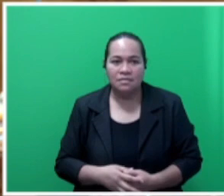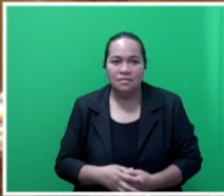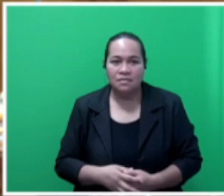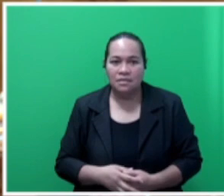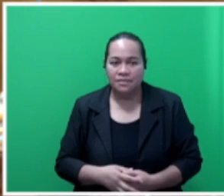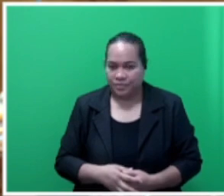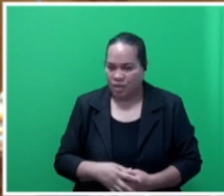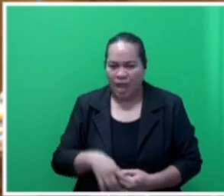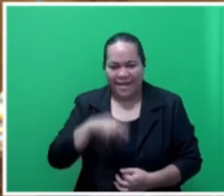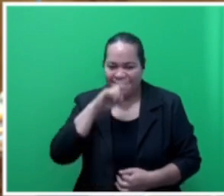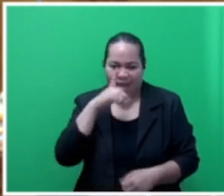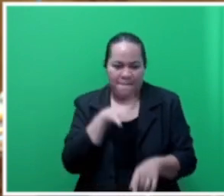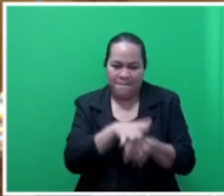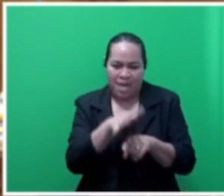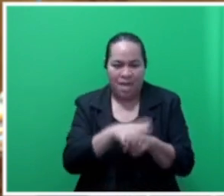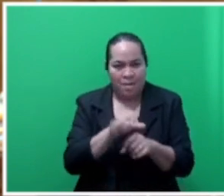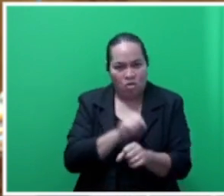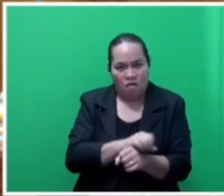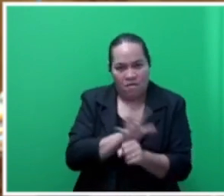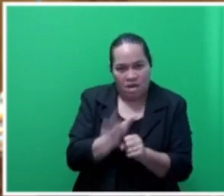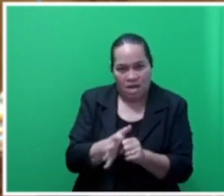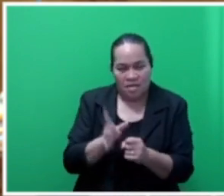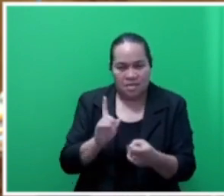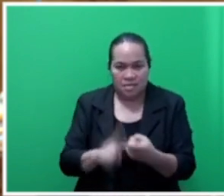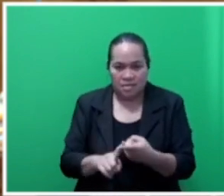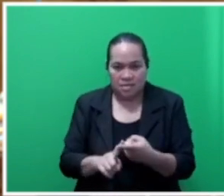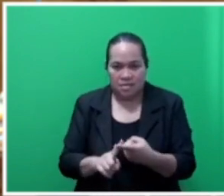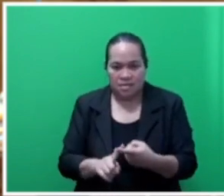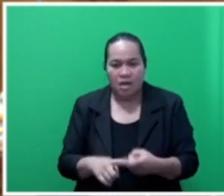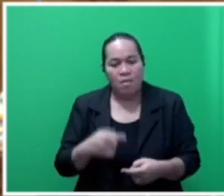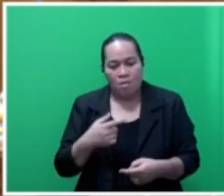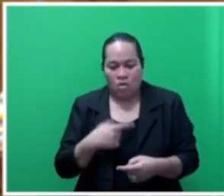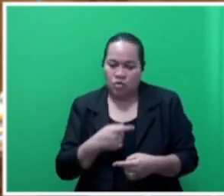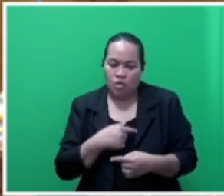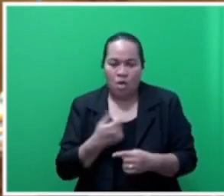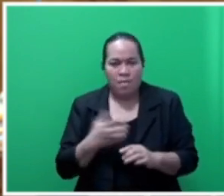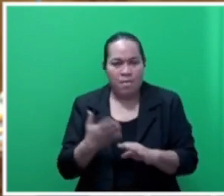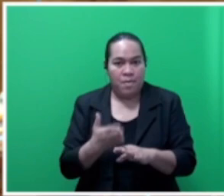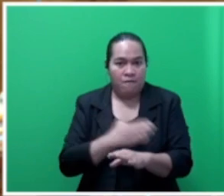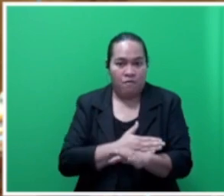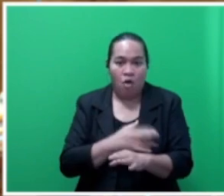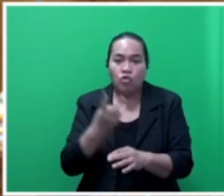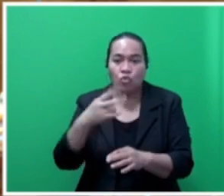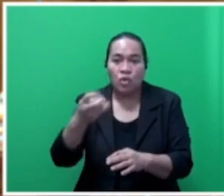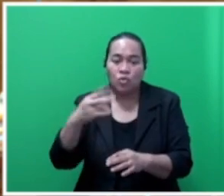We cannot blame COVID-19. Our debt level was already on the high side before 2020.